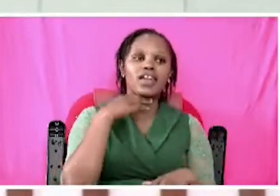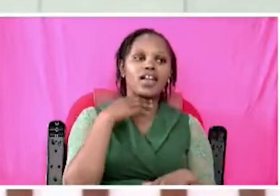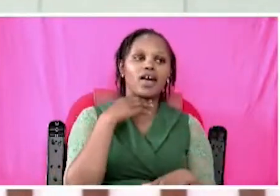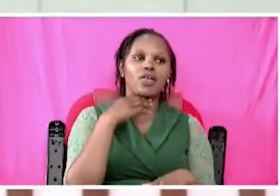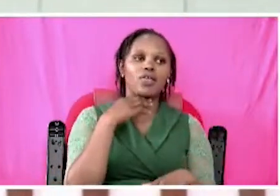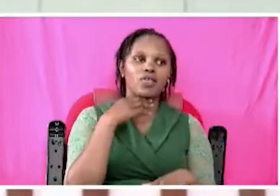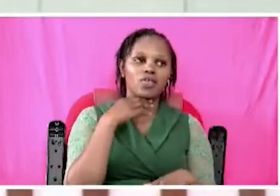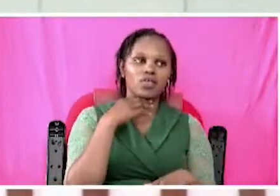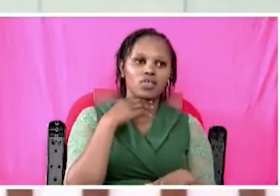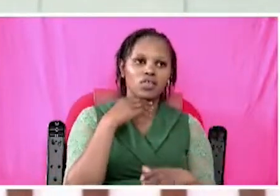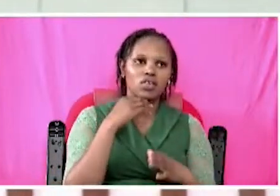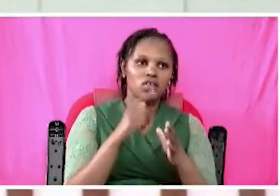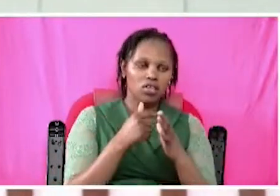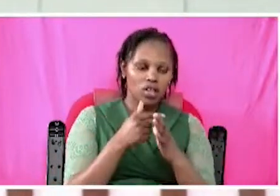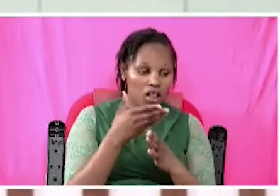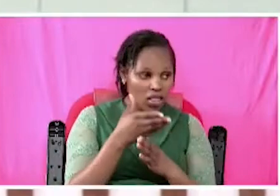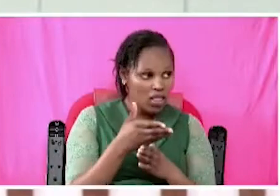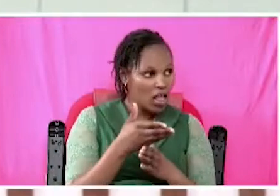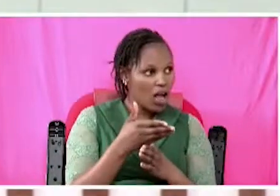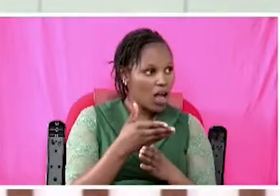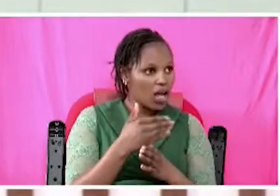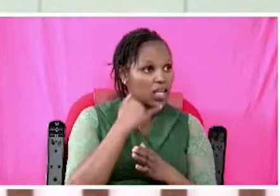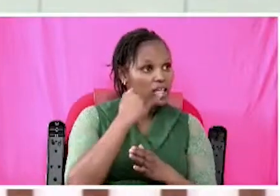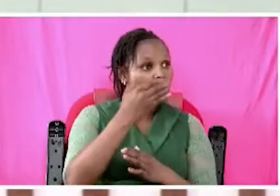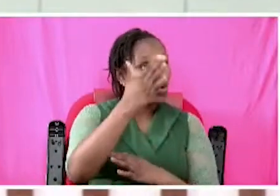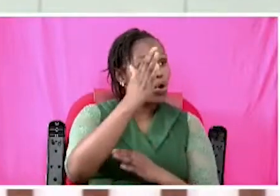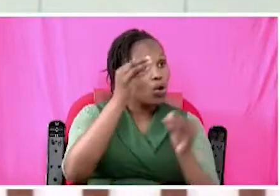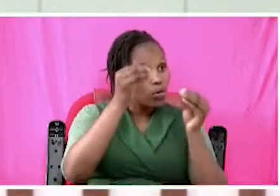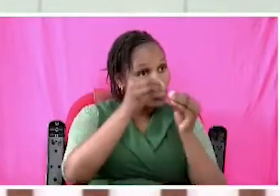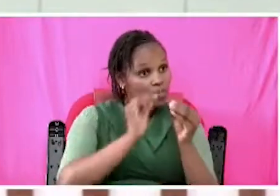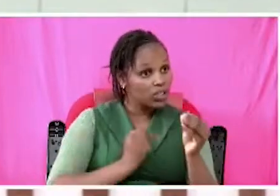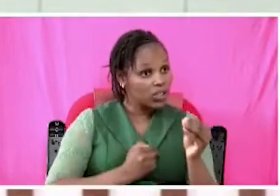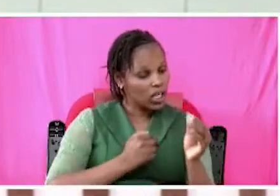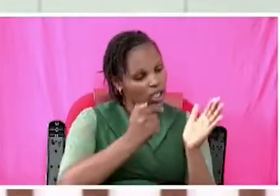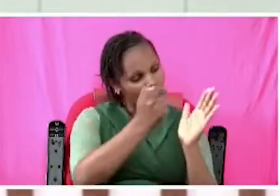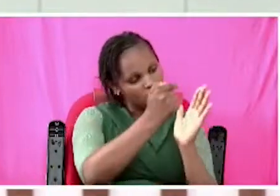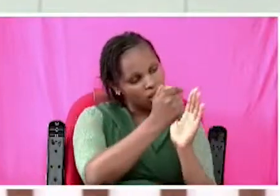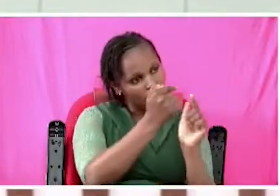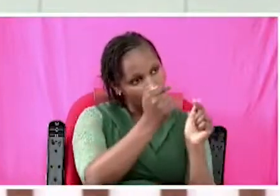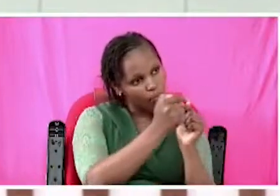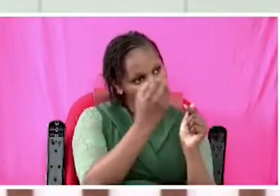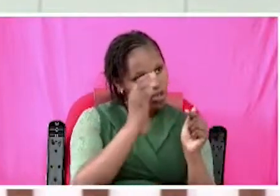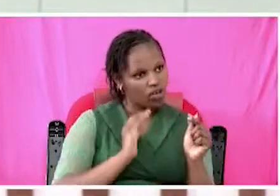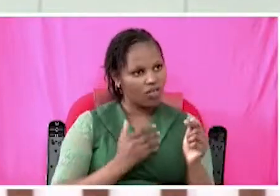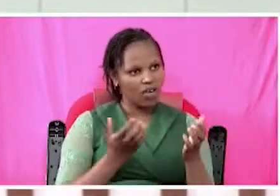The lesson there, friends, is God meets us at the point of our need. Praise God.